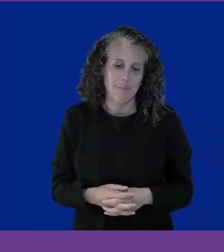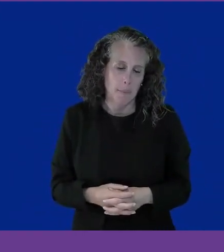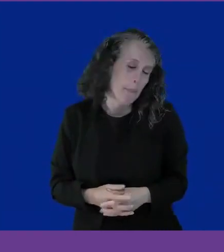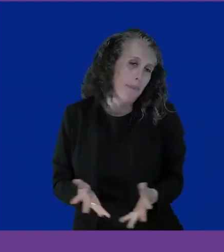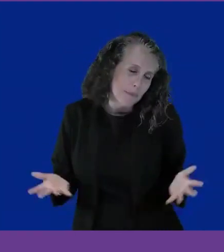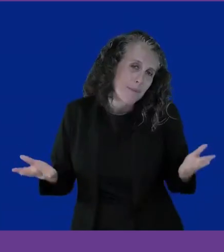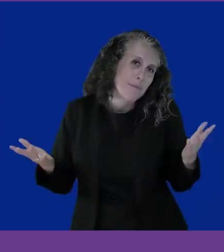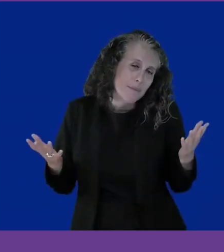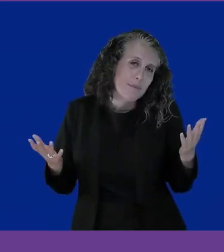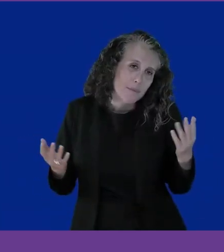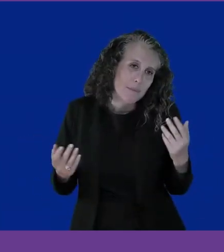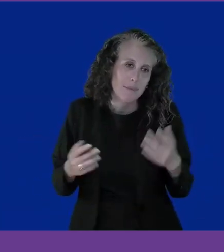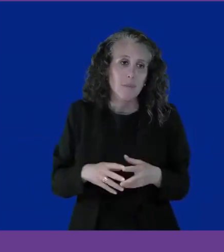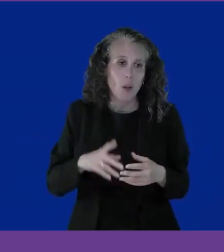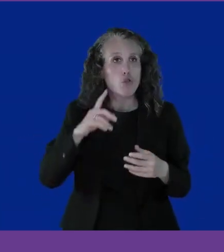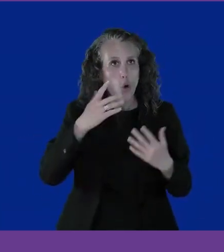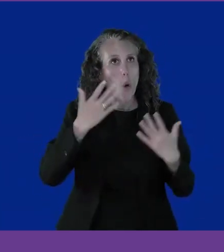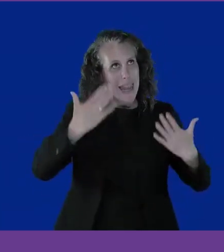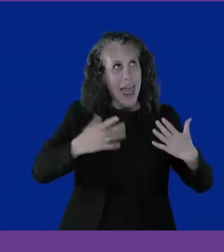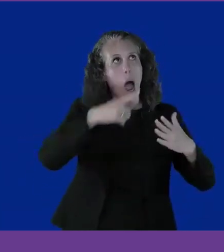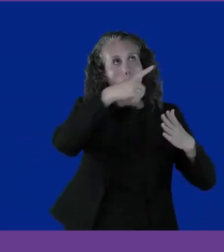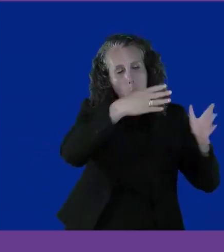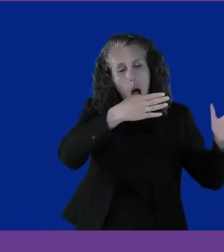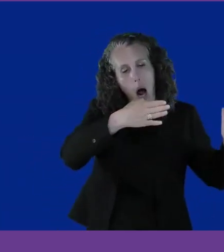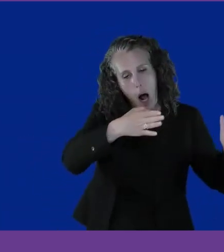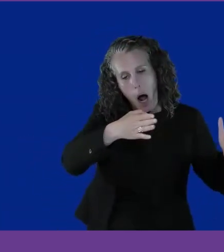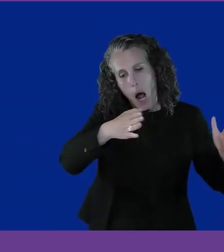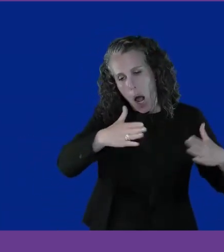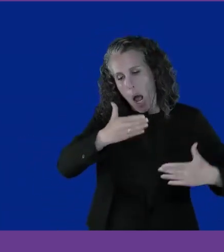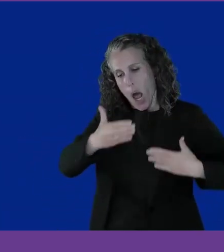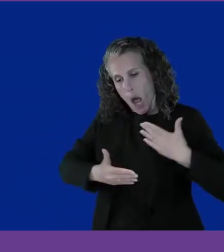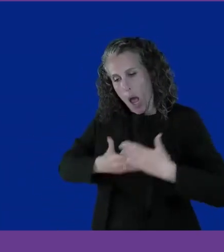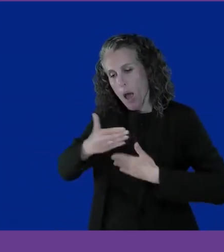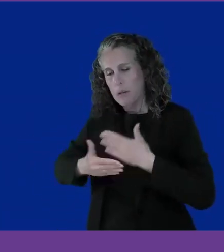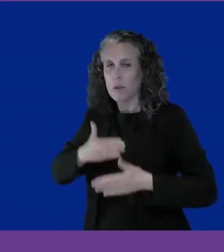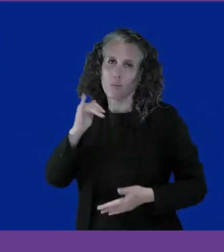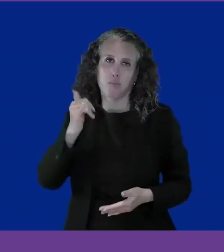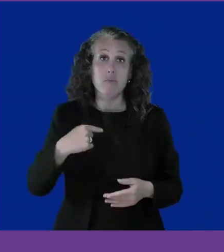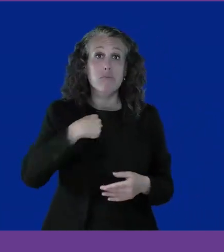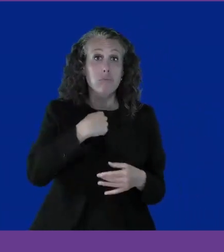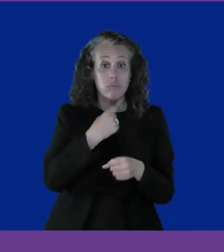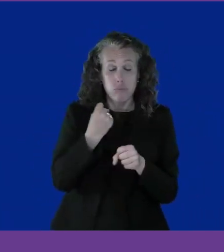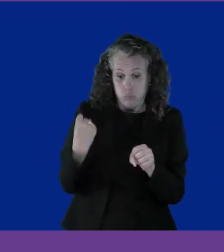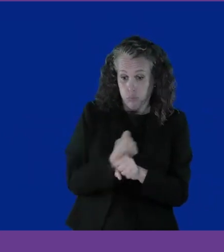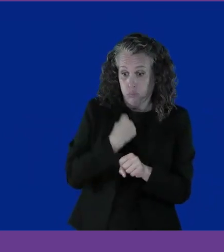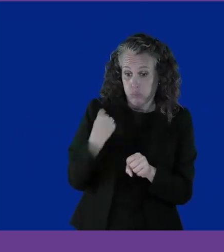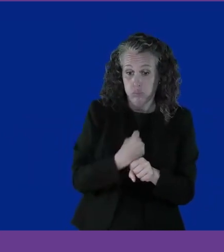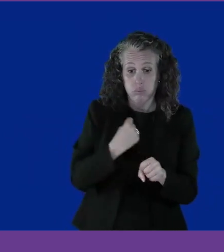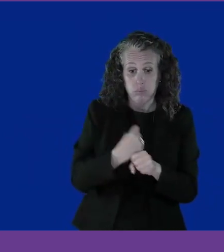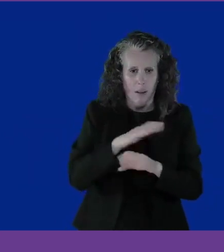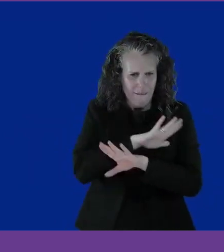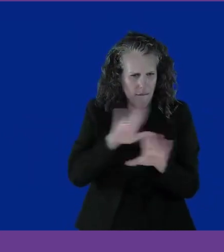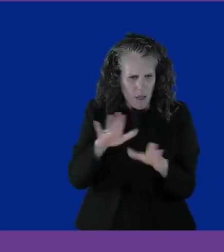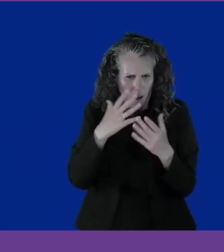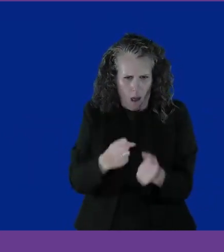do this step in the right direction, because we had it as a manufacturer, right? We had it all the